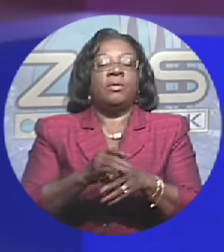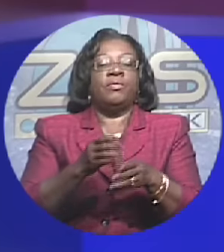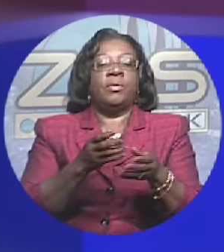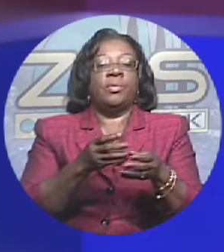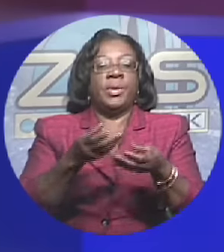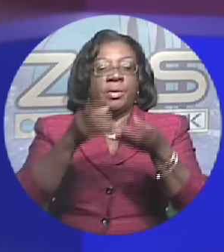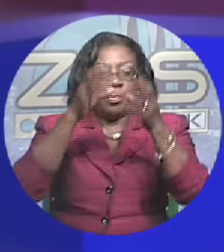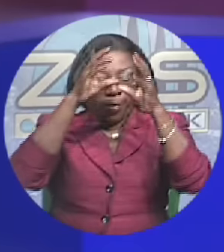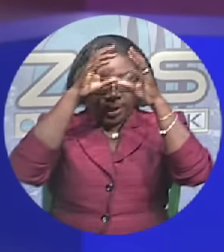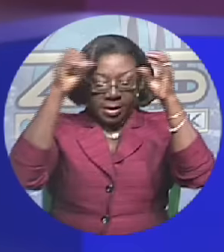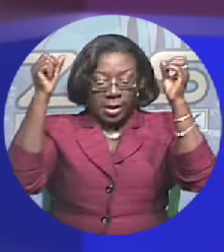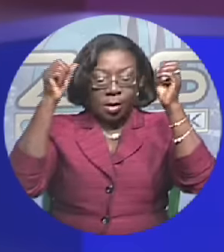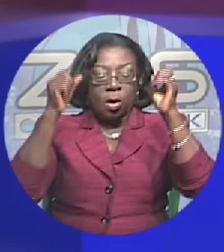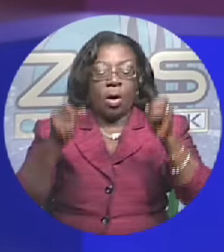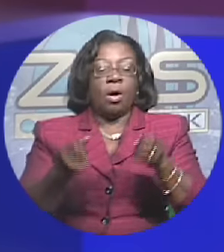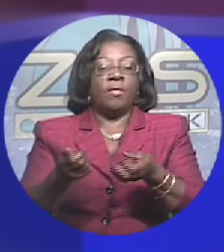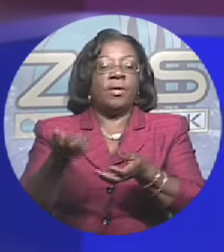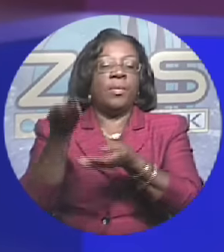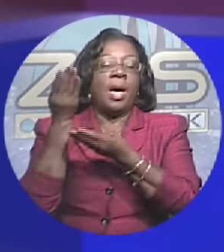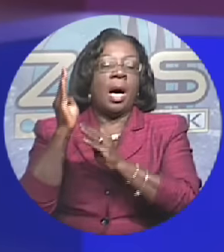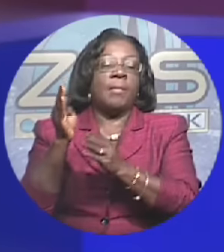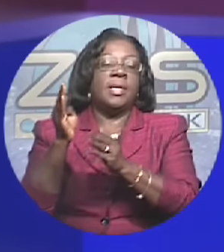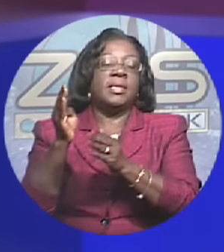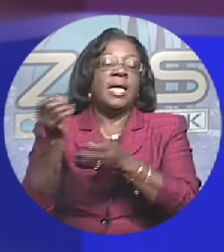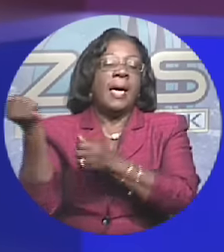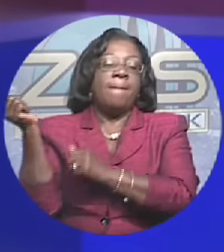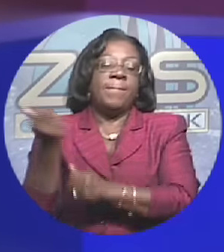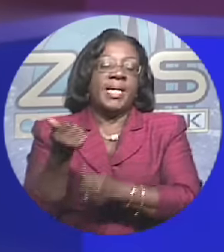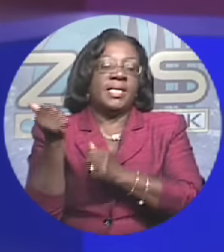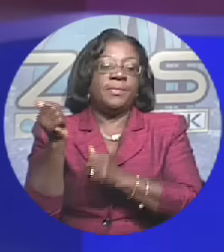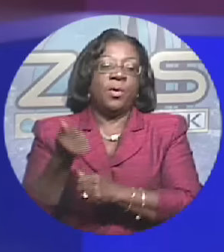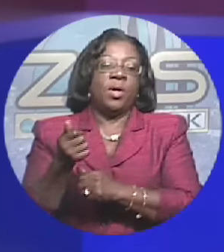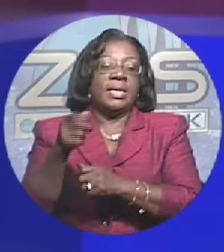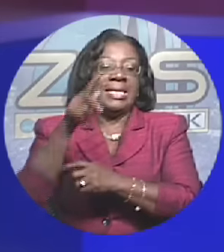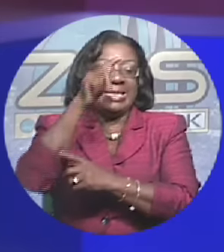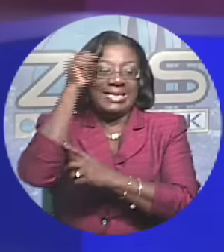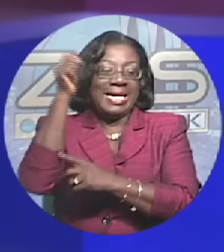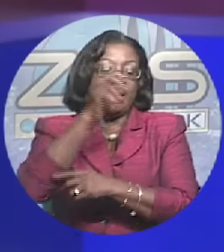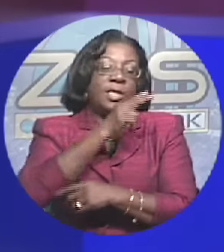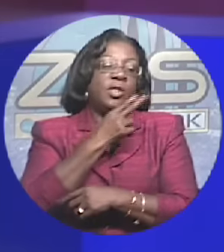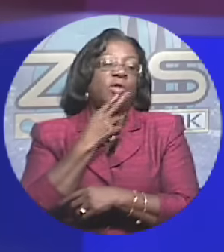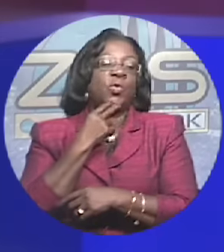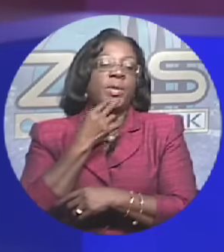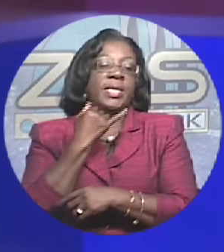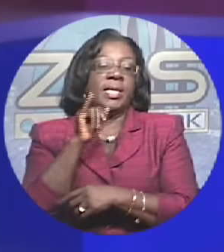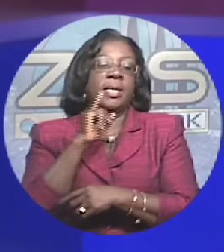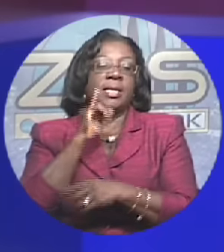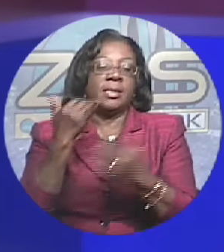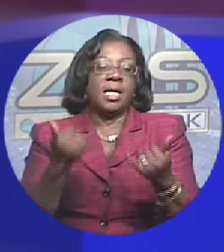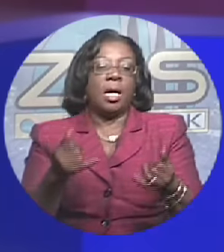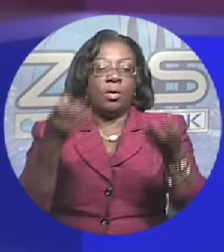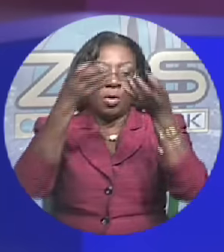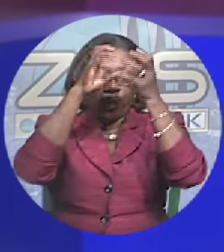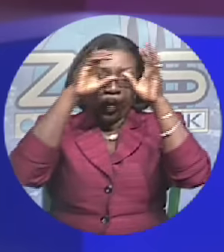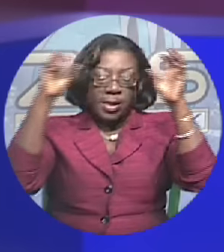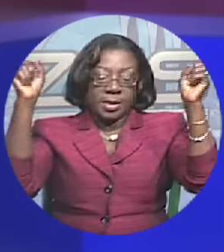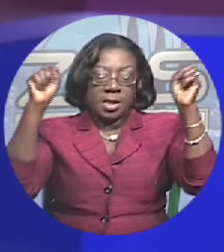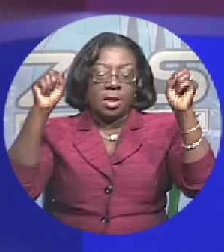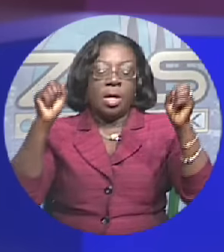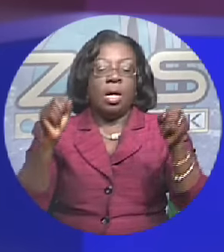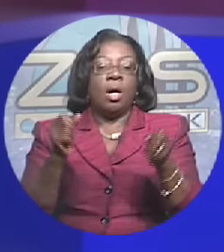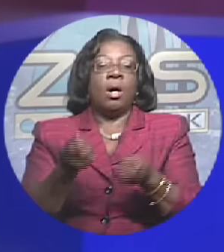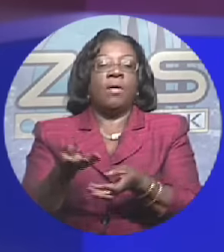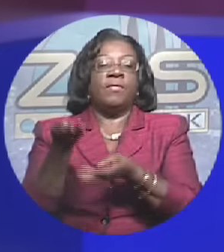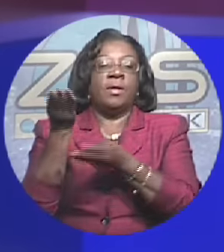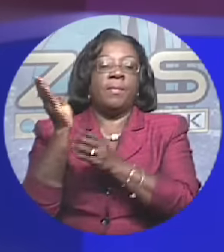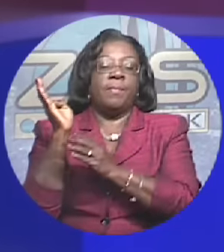serving as Secretary General of the Bahamas Baseball Federation, Teddy Sweeting is now the president. As our Charles Fisher tells us, the first order of